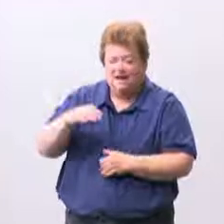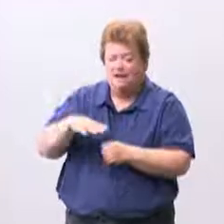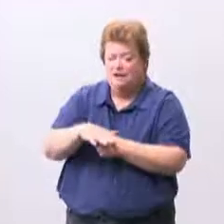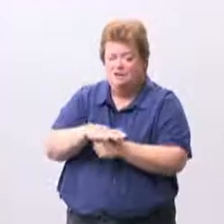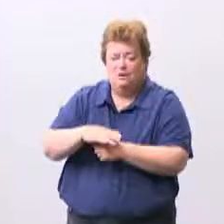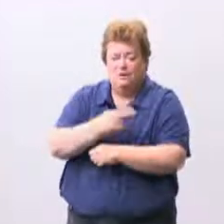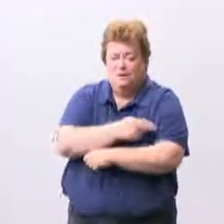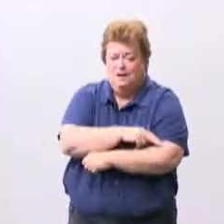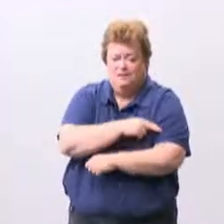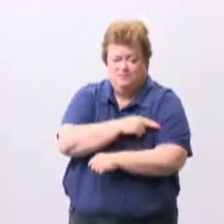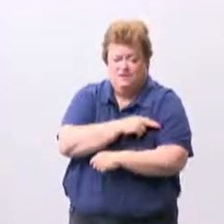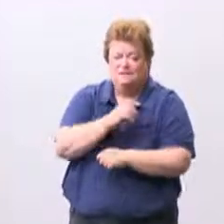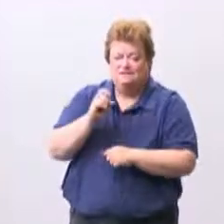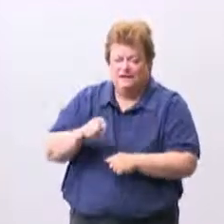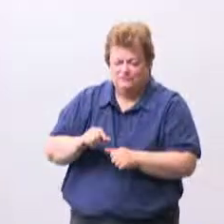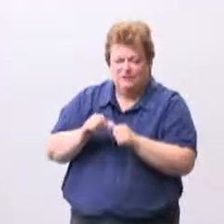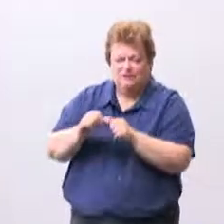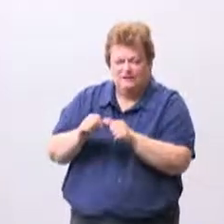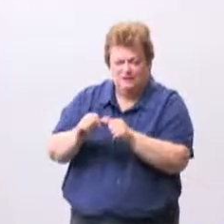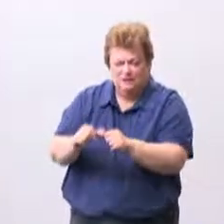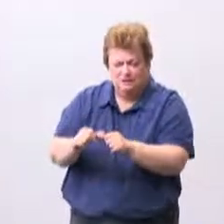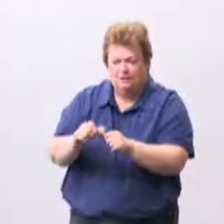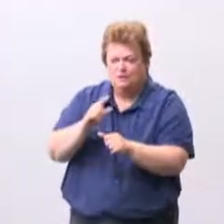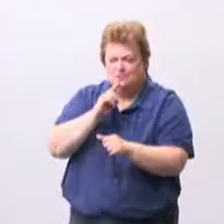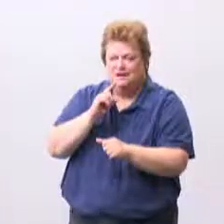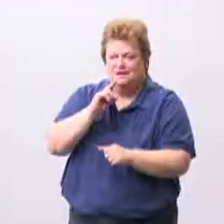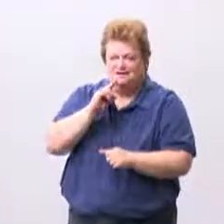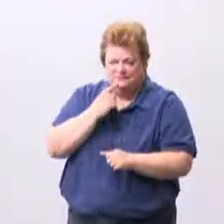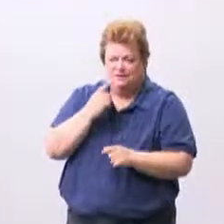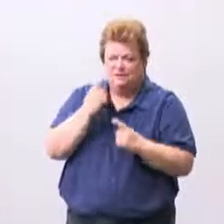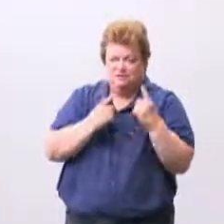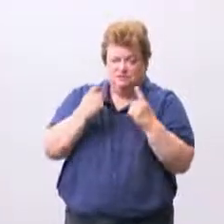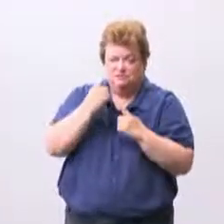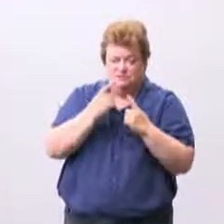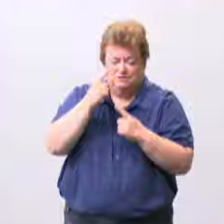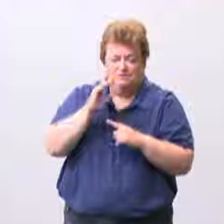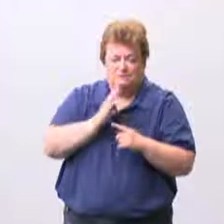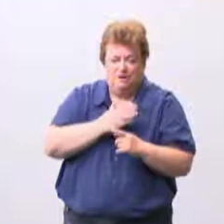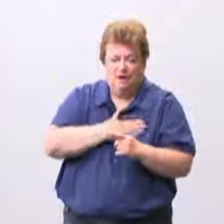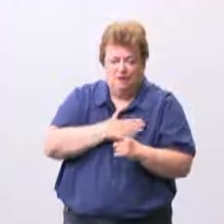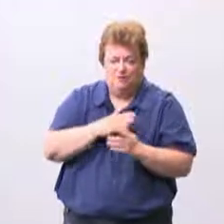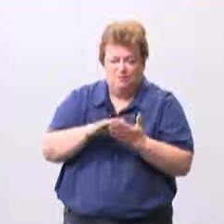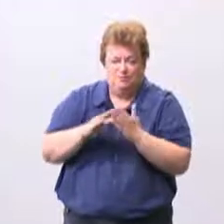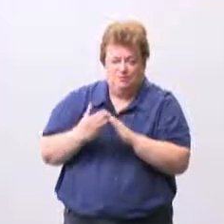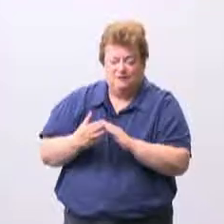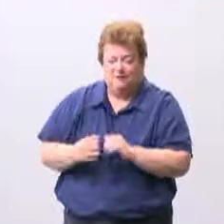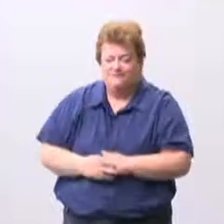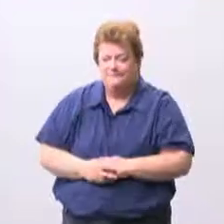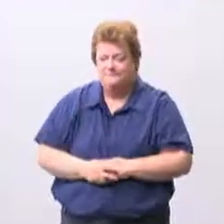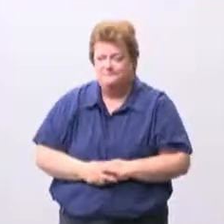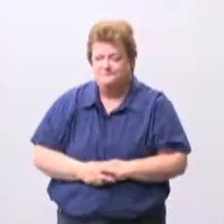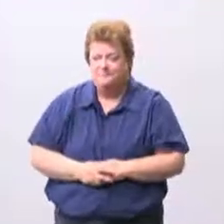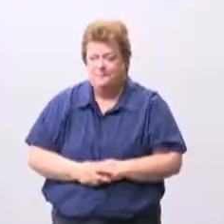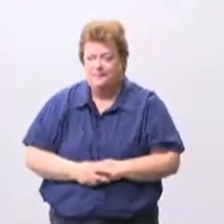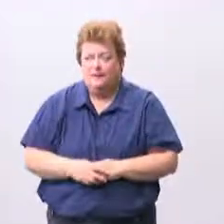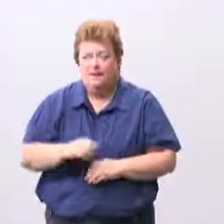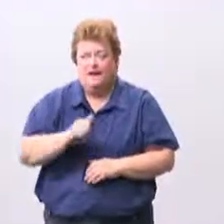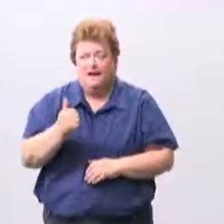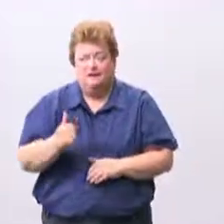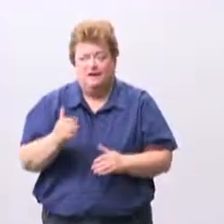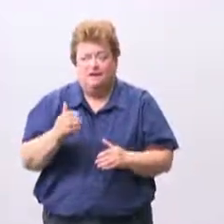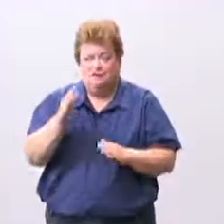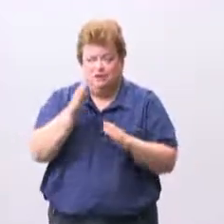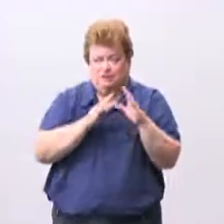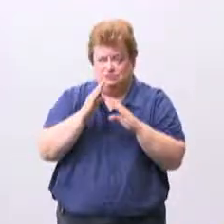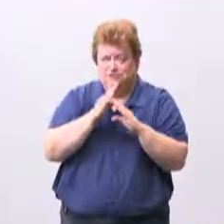hospital capacity continues to be a serious concern for our community. Another concern is depicted